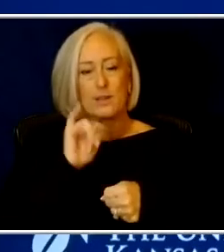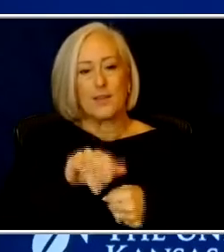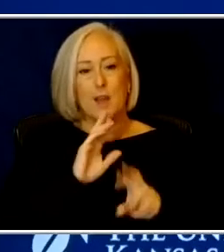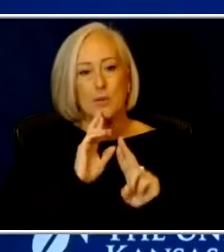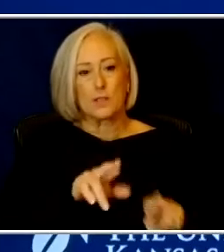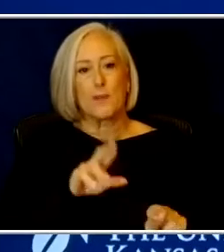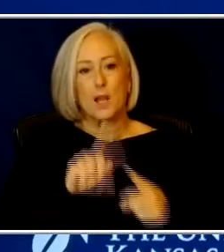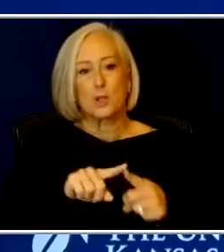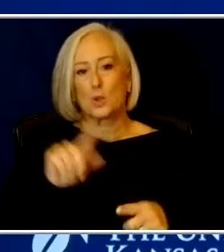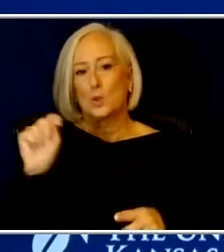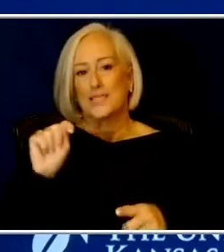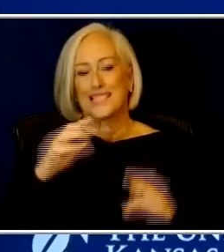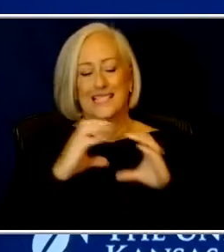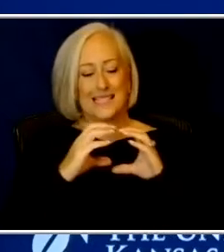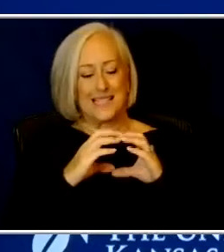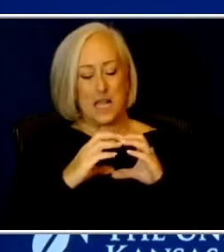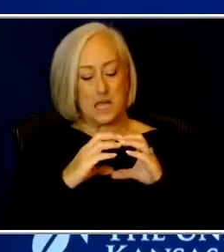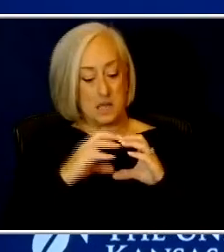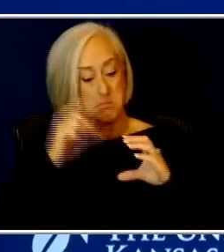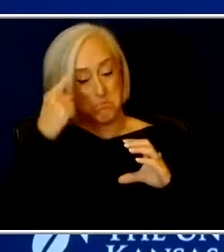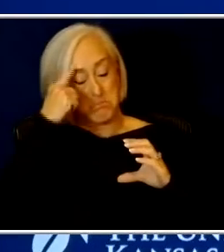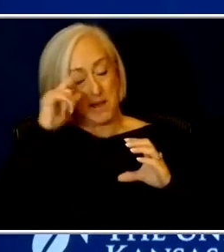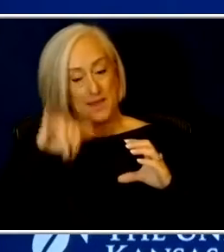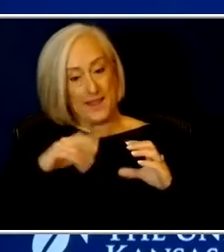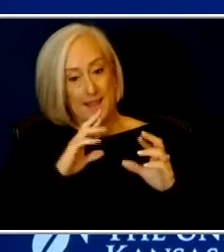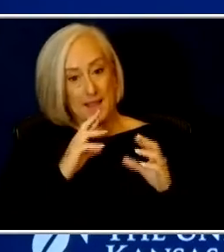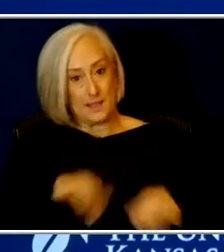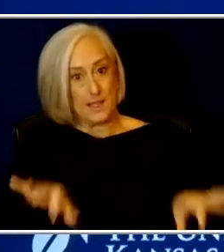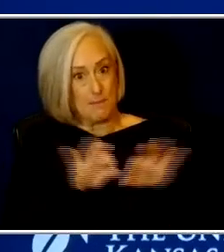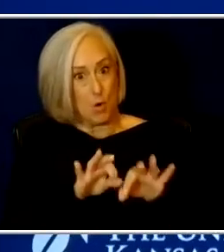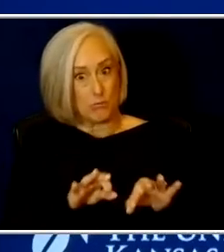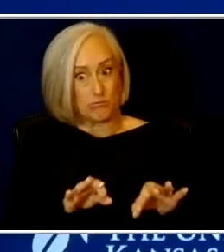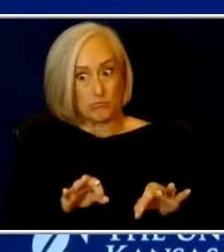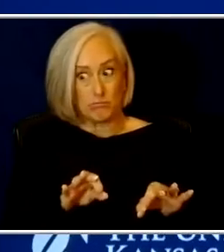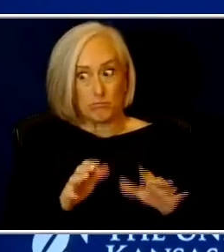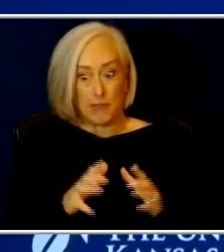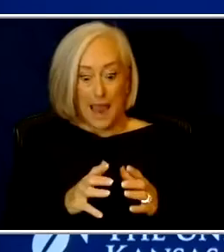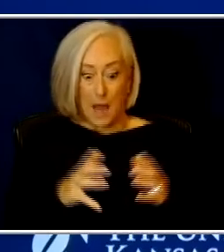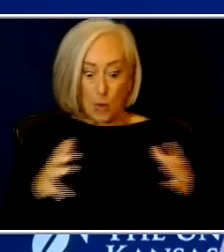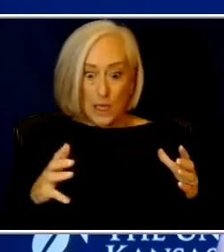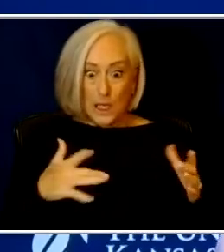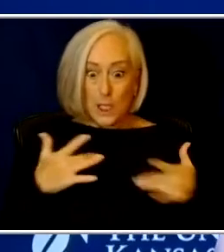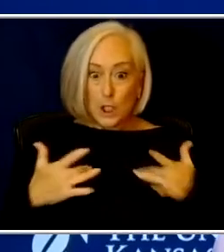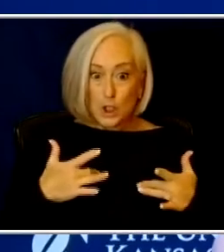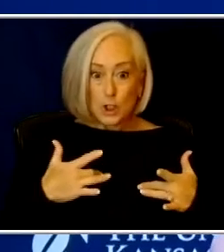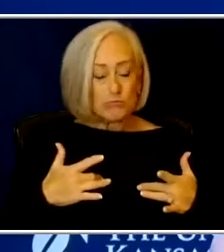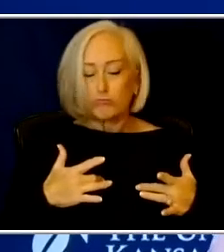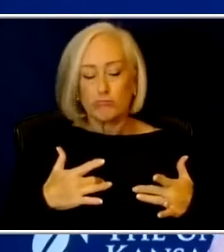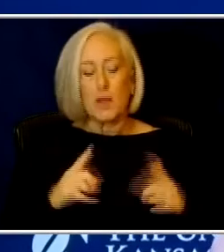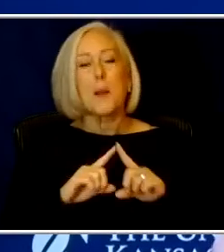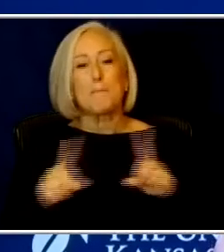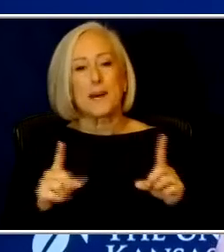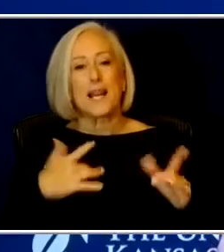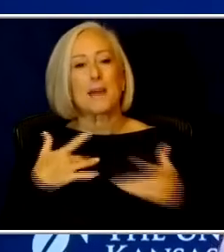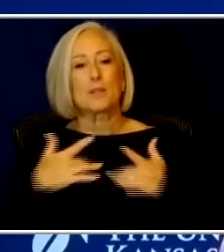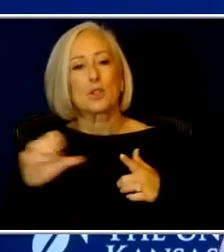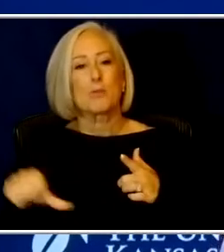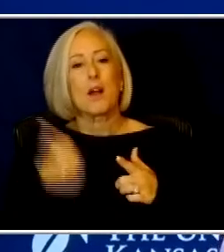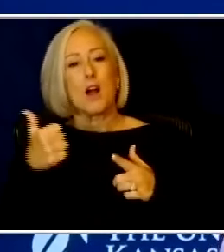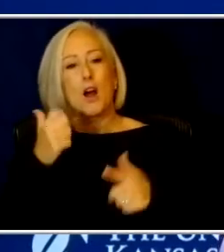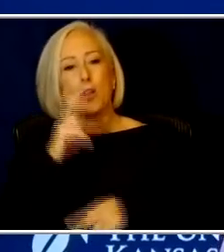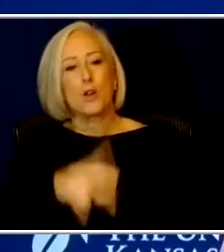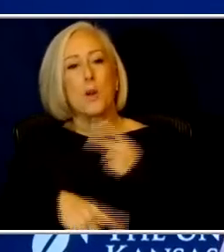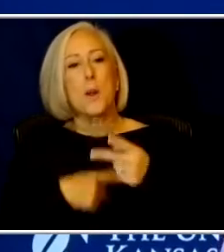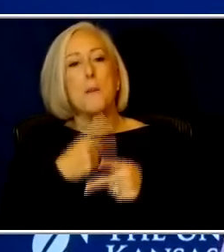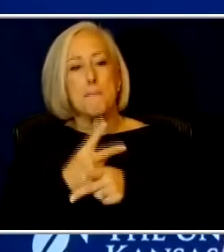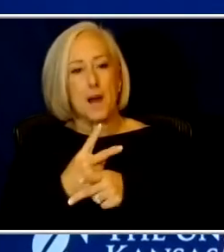So I think I'm not as concerned, but I'm also worried about the other parts of the genome, the other parts that allow that virus to evade